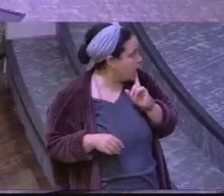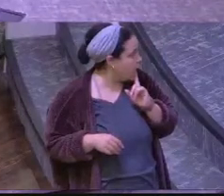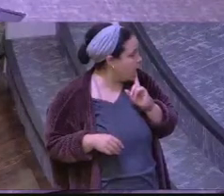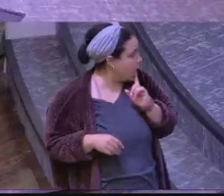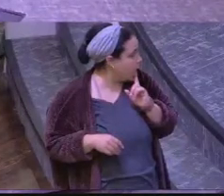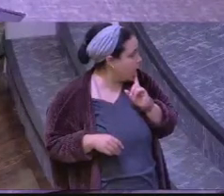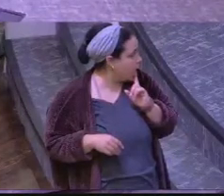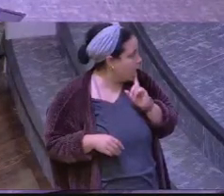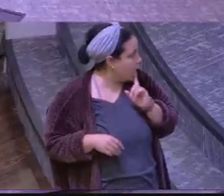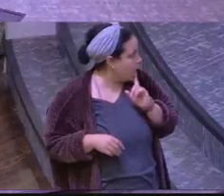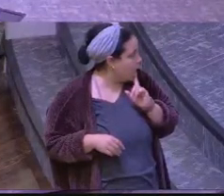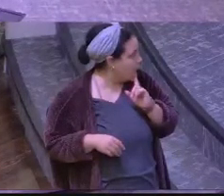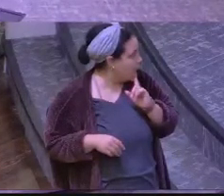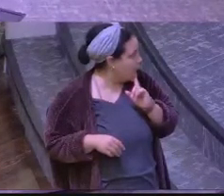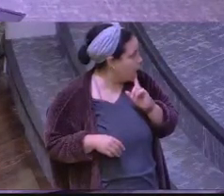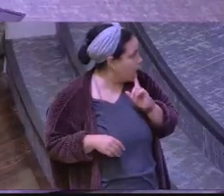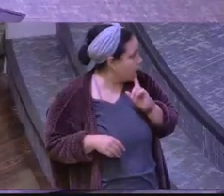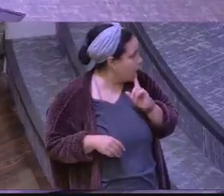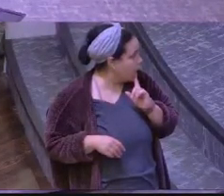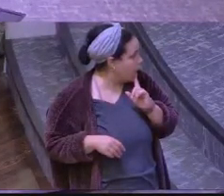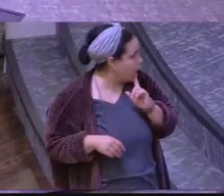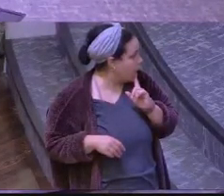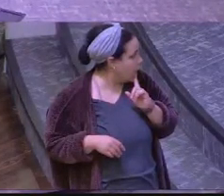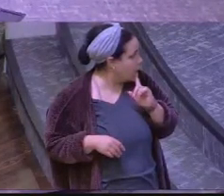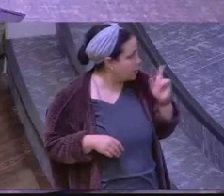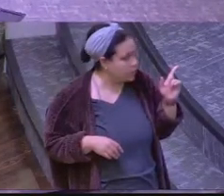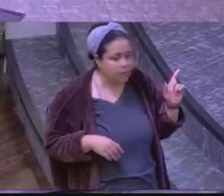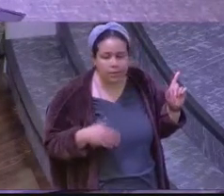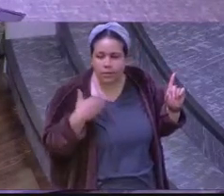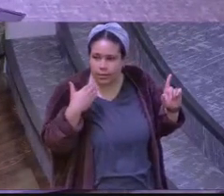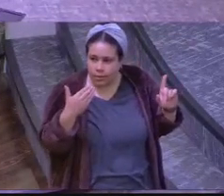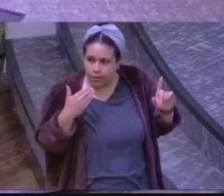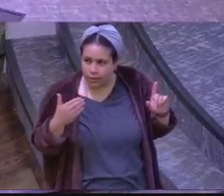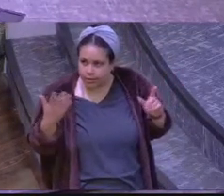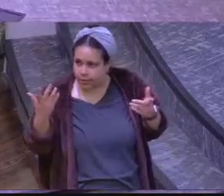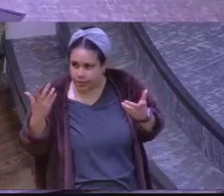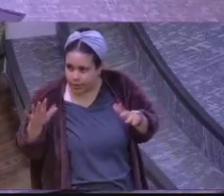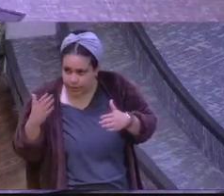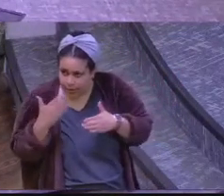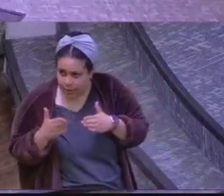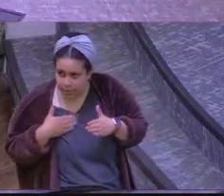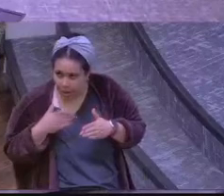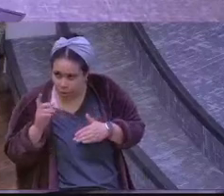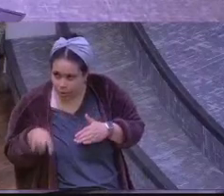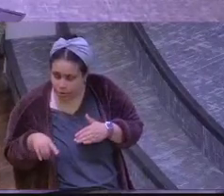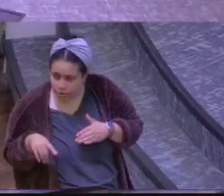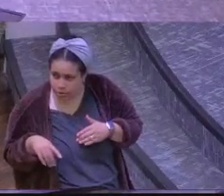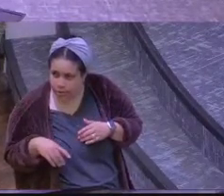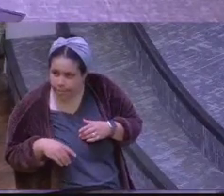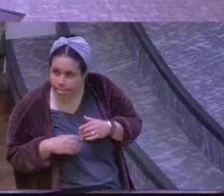We can get past with that. Okay, so really good. Thank you so much. I think that's the end of my questions for